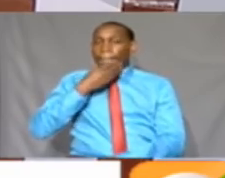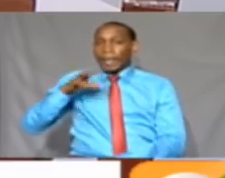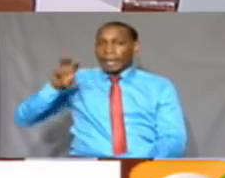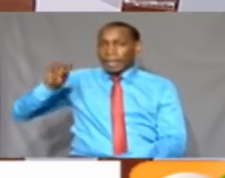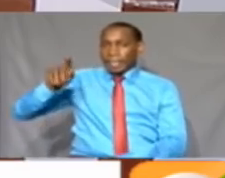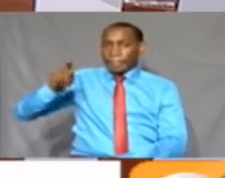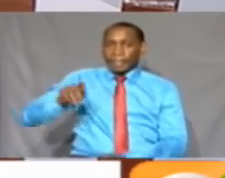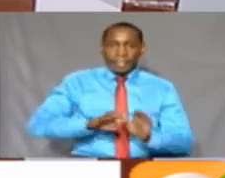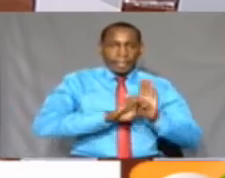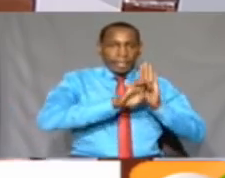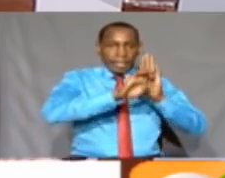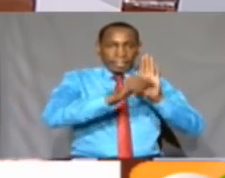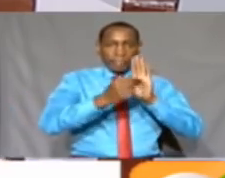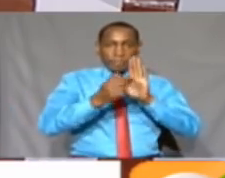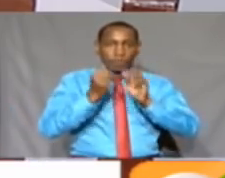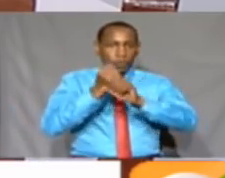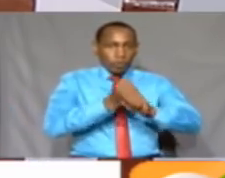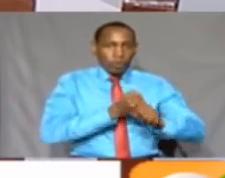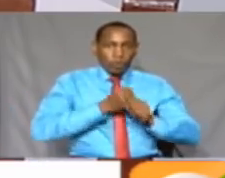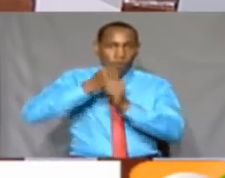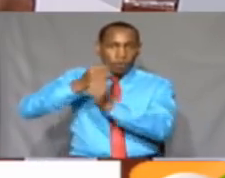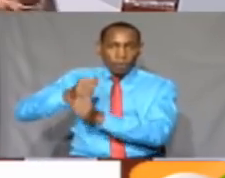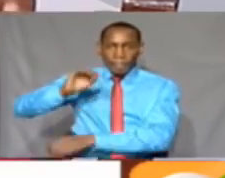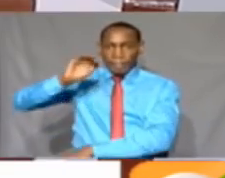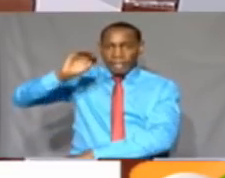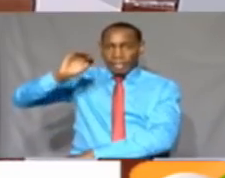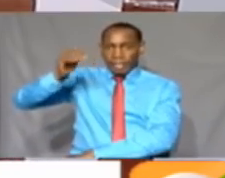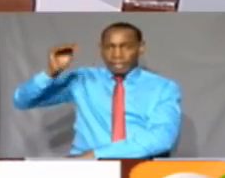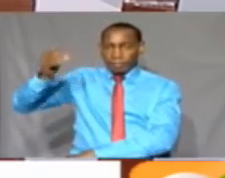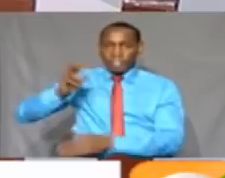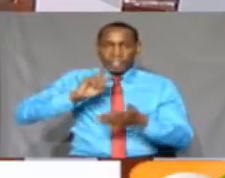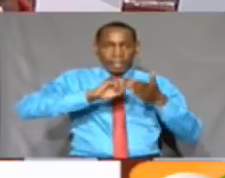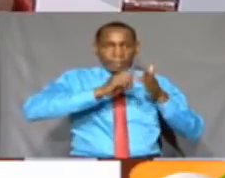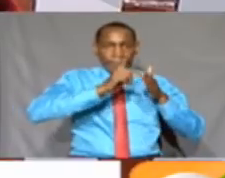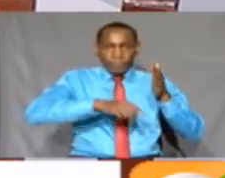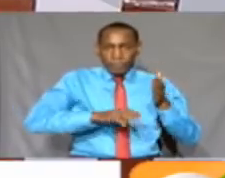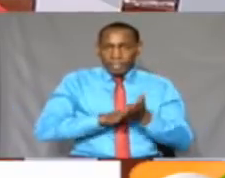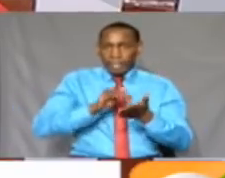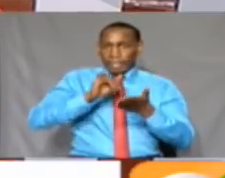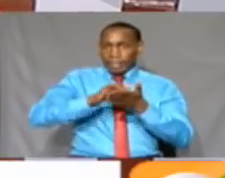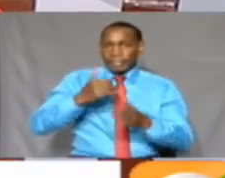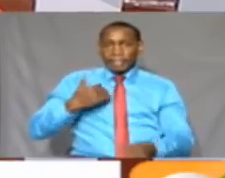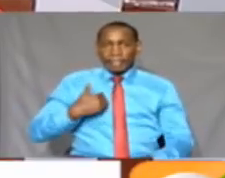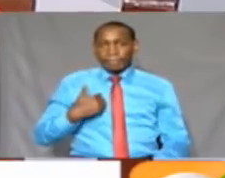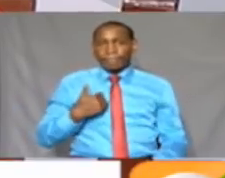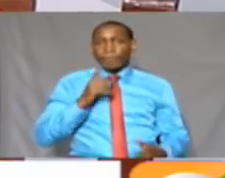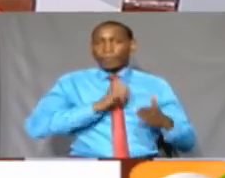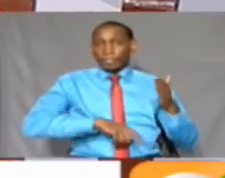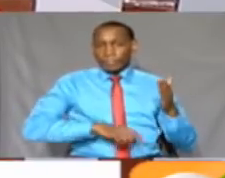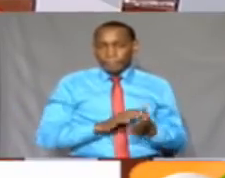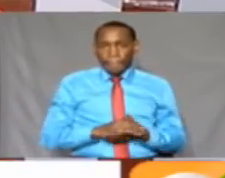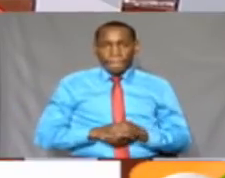I'll give you an example of Homa Bay County, for instance. What that means is that you will have